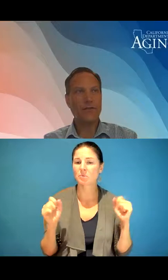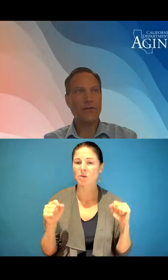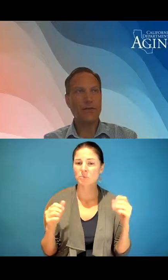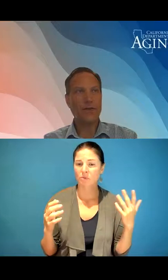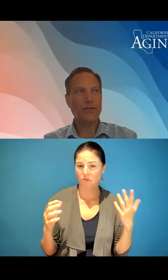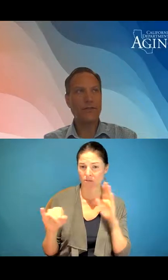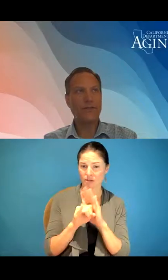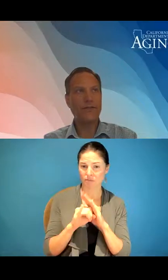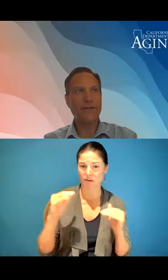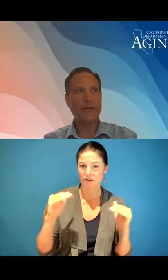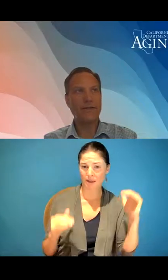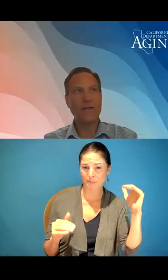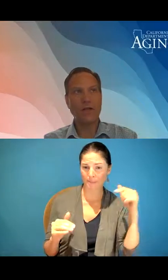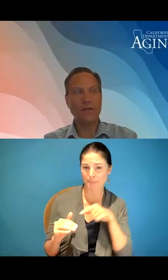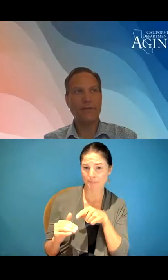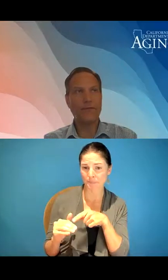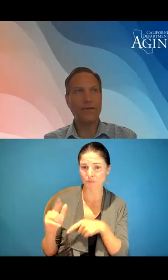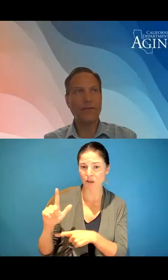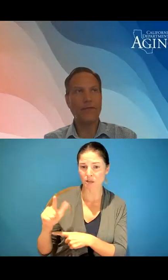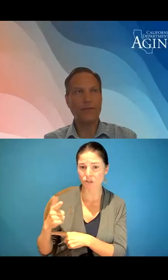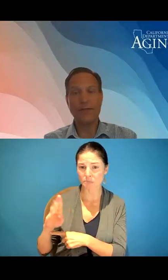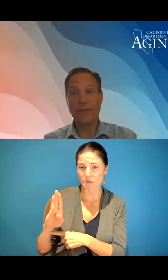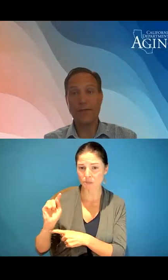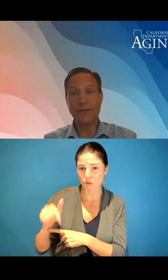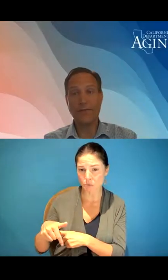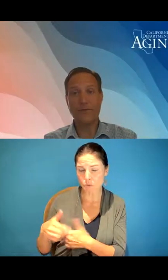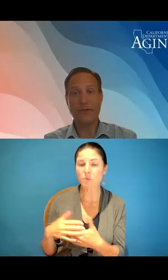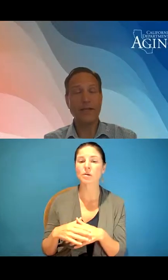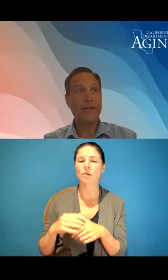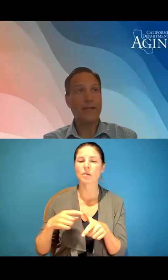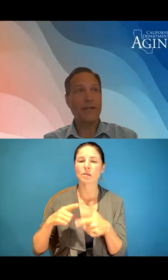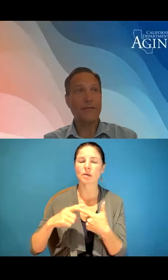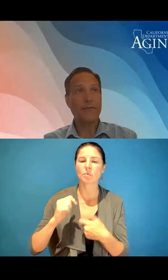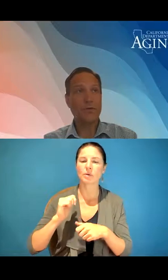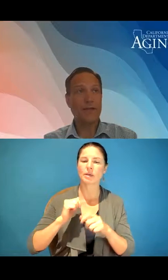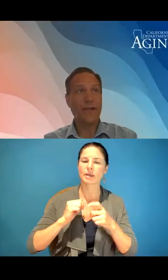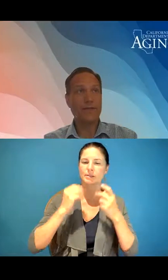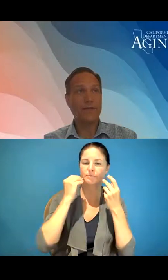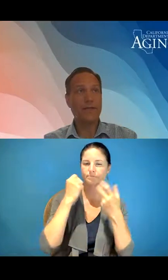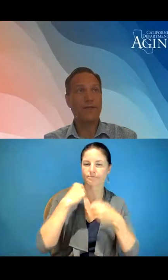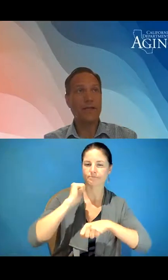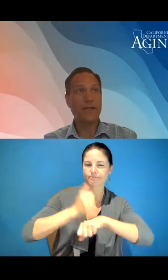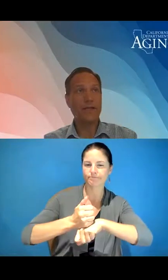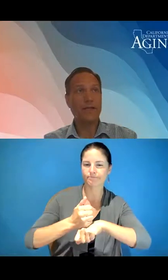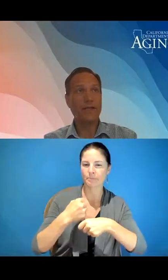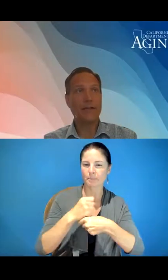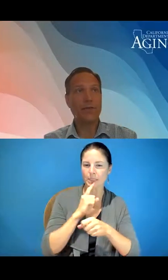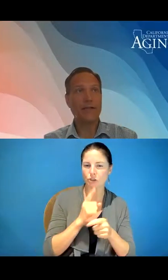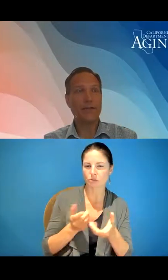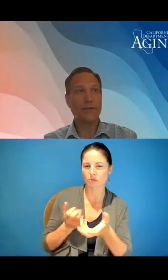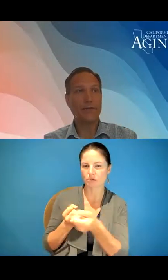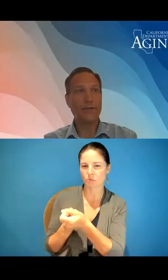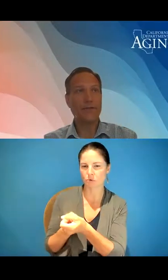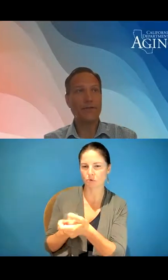LGBTQ populations, and that will help inform and develop strategies going forward in terms of where the gaps exist and, you know,